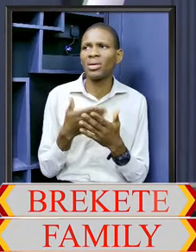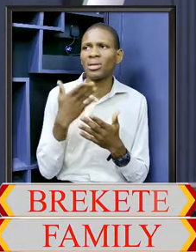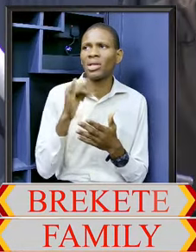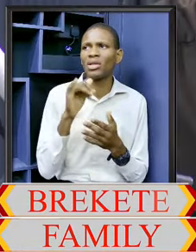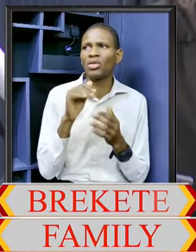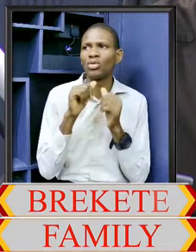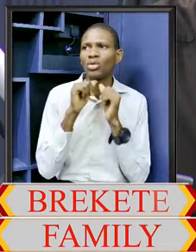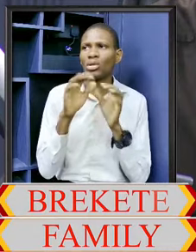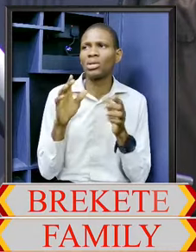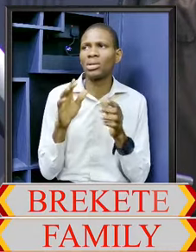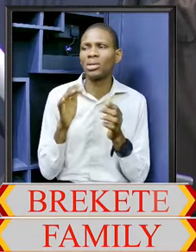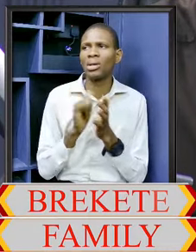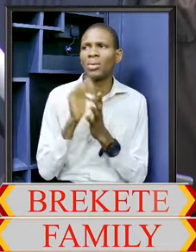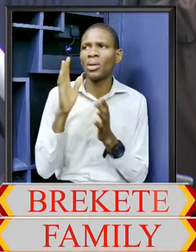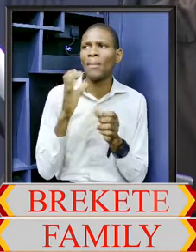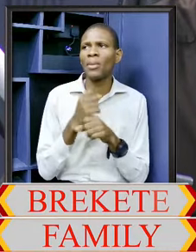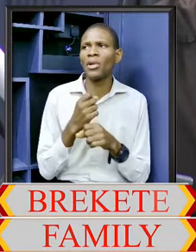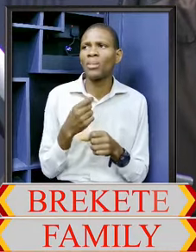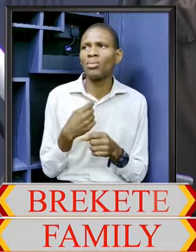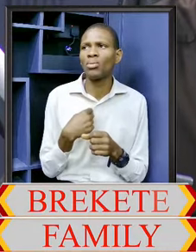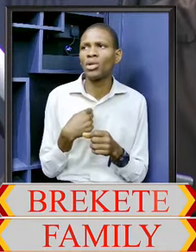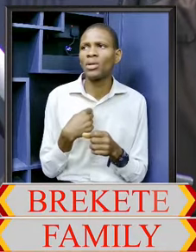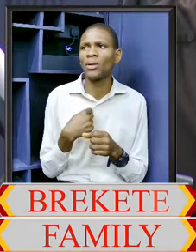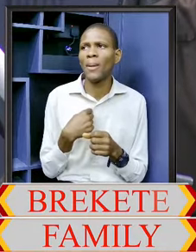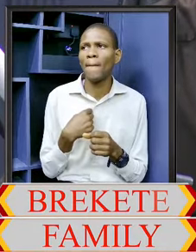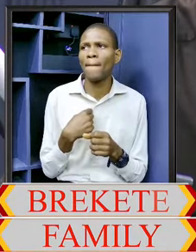There's nothing that will make me